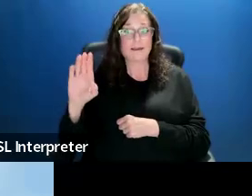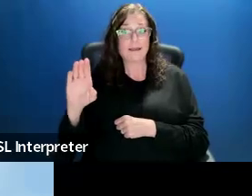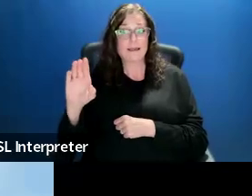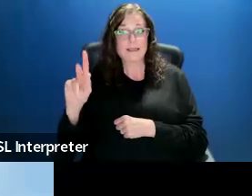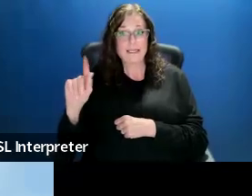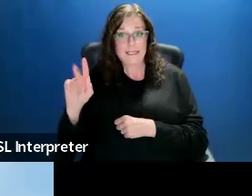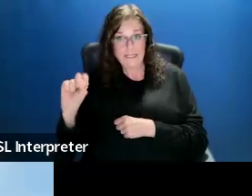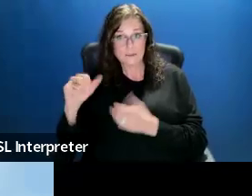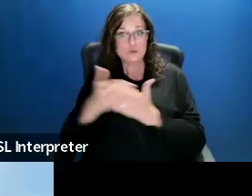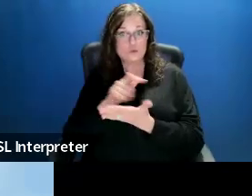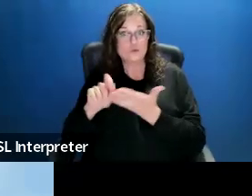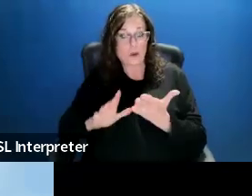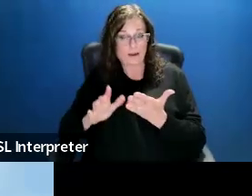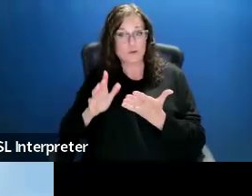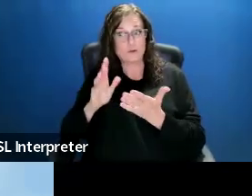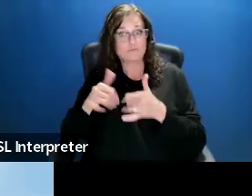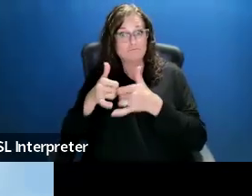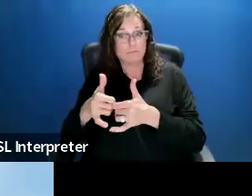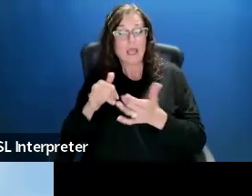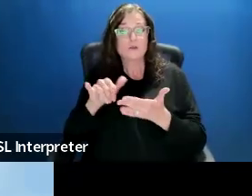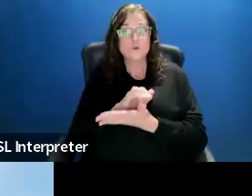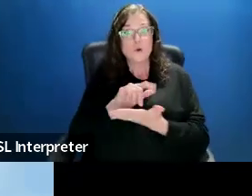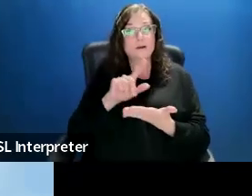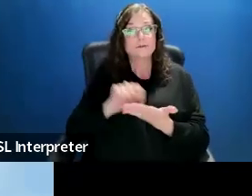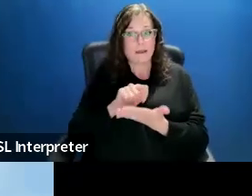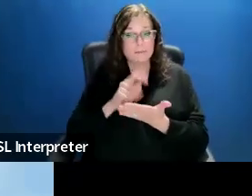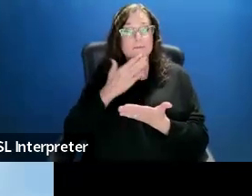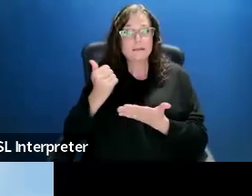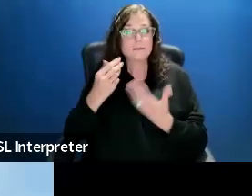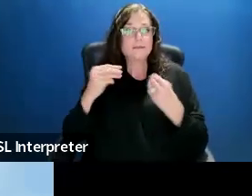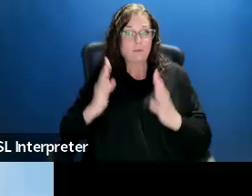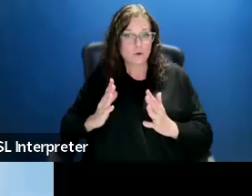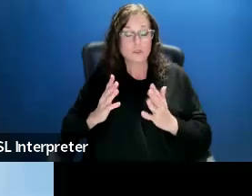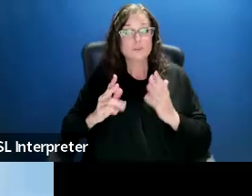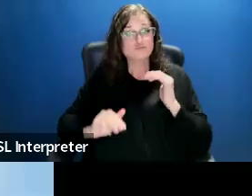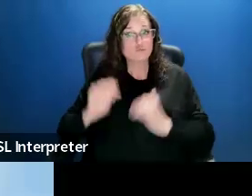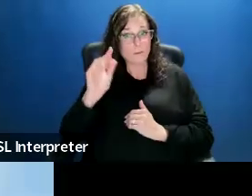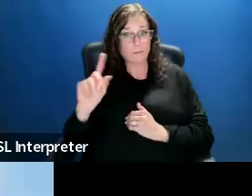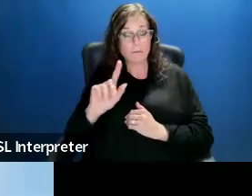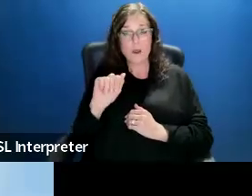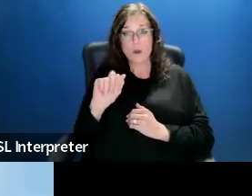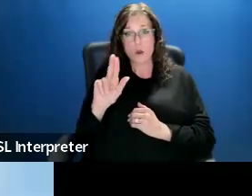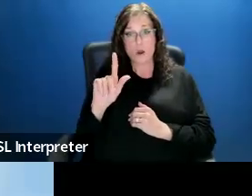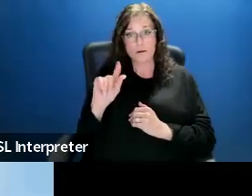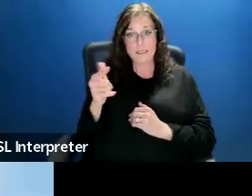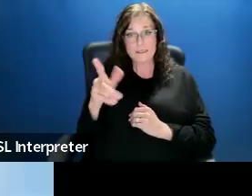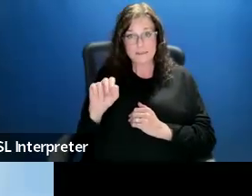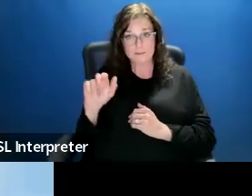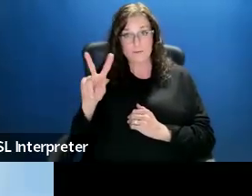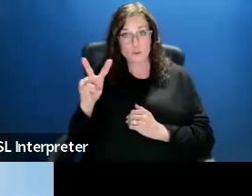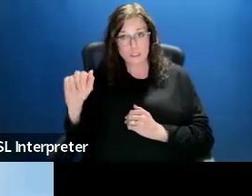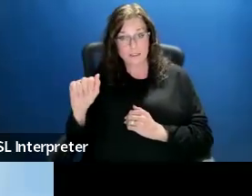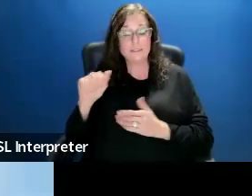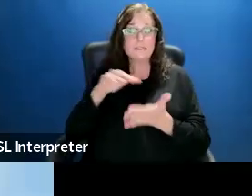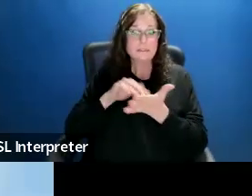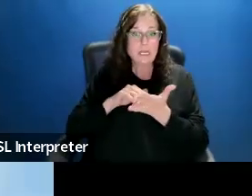New York Times bestseller. Julia grew up in Arlington, Virginia, studied film and animation at the